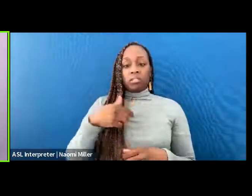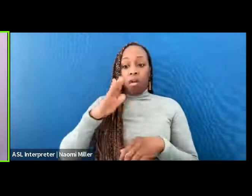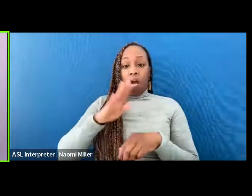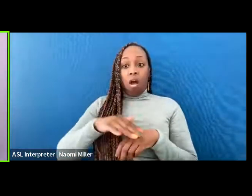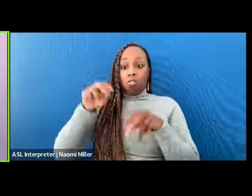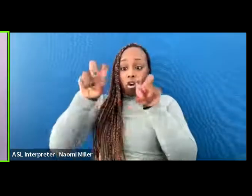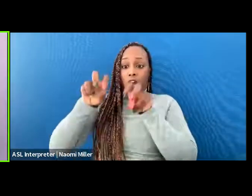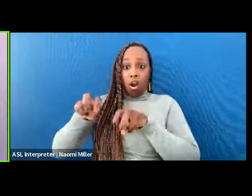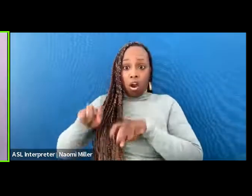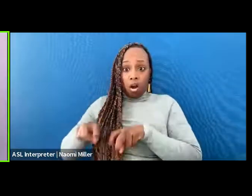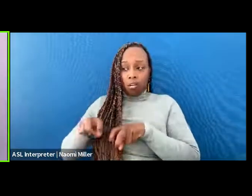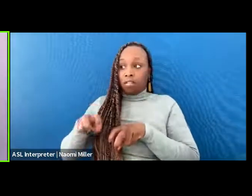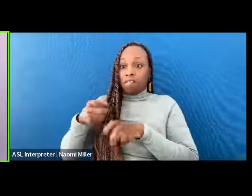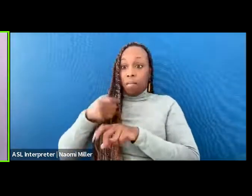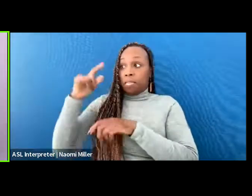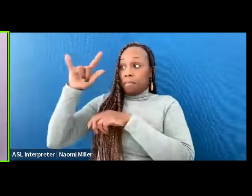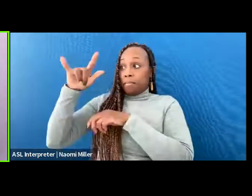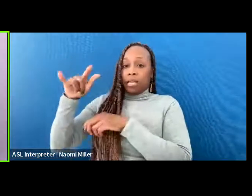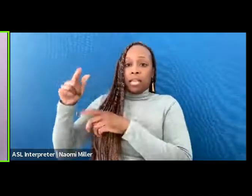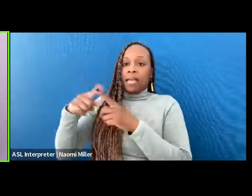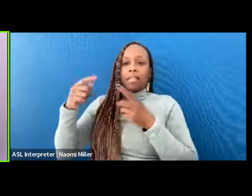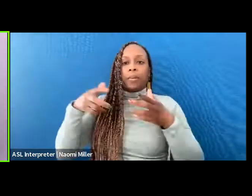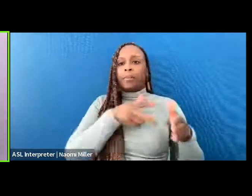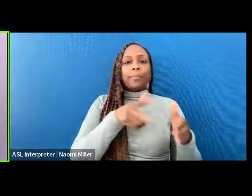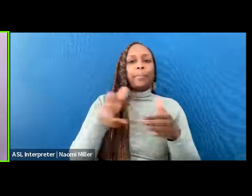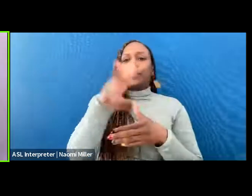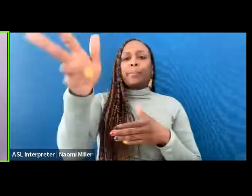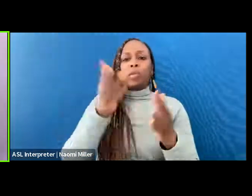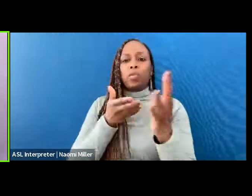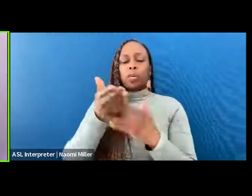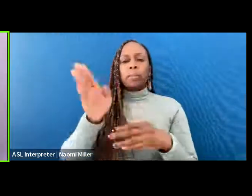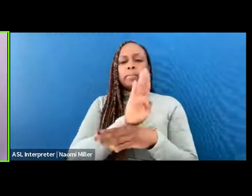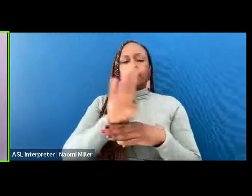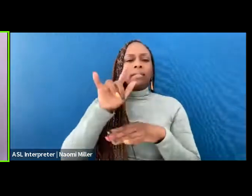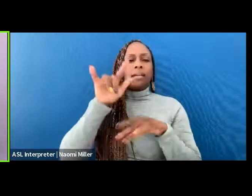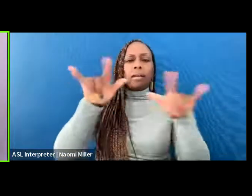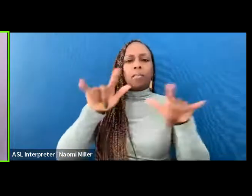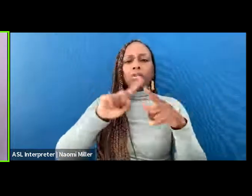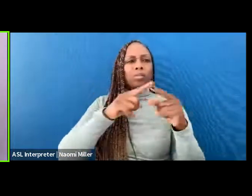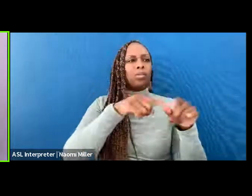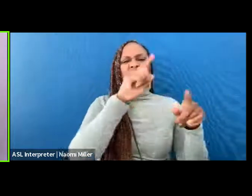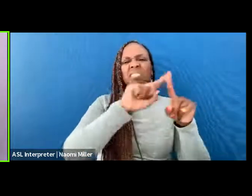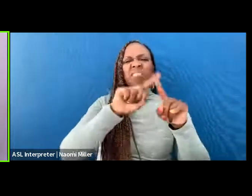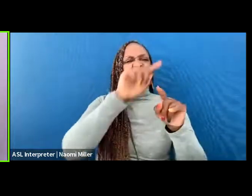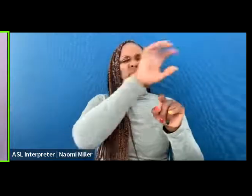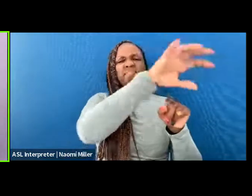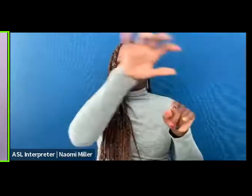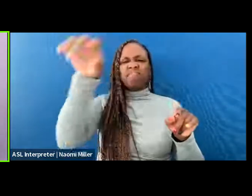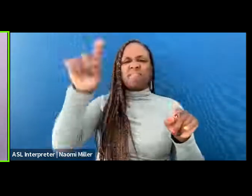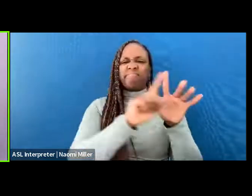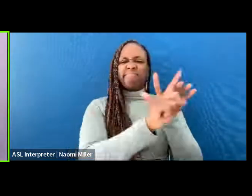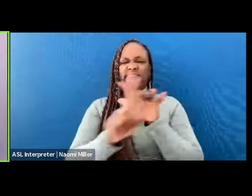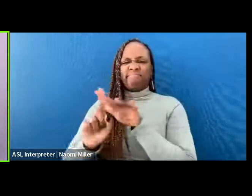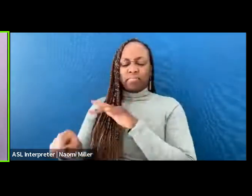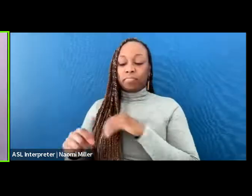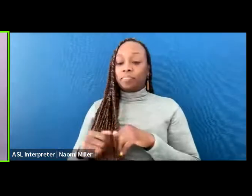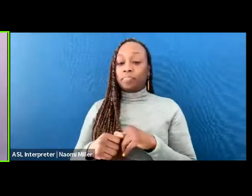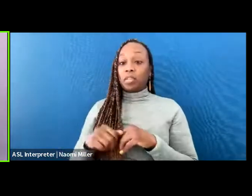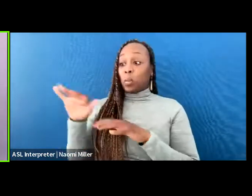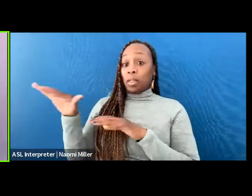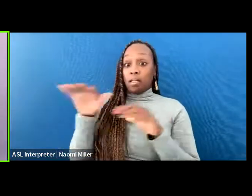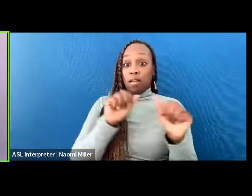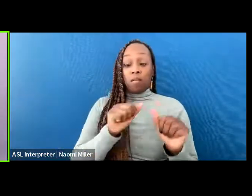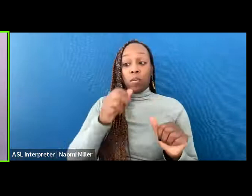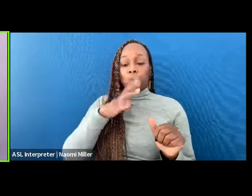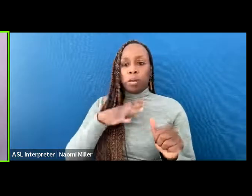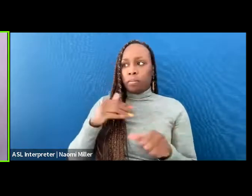from the plane, and we were to be whisked off through the busy airport to our respective gates. As we left the gate, the woman politely asked